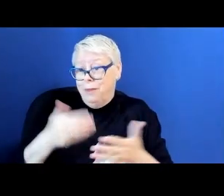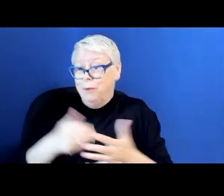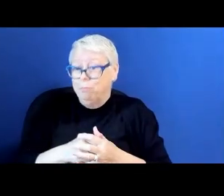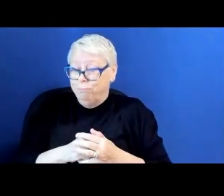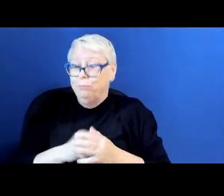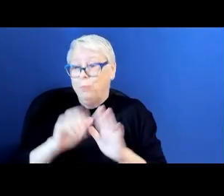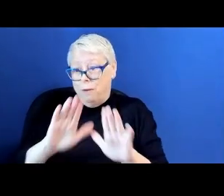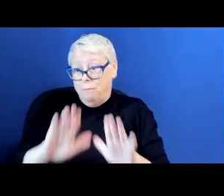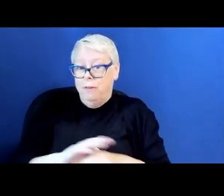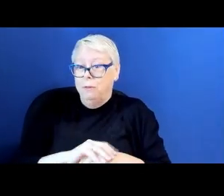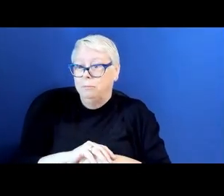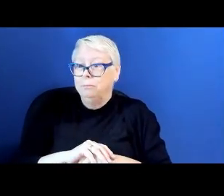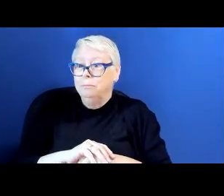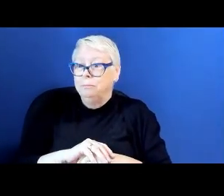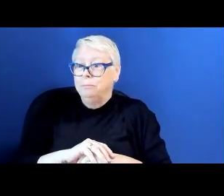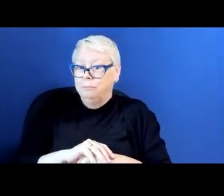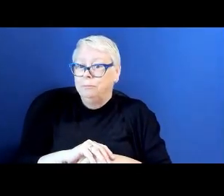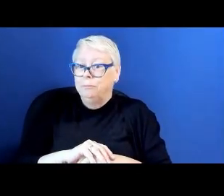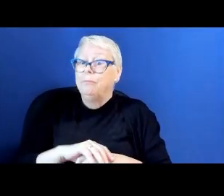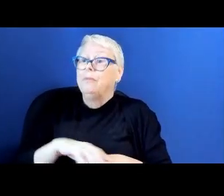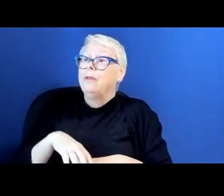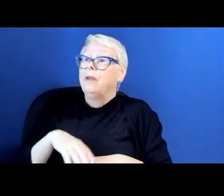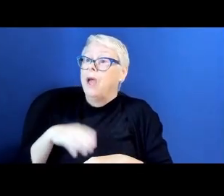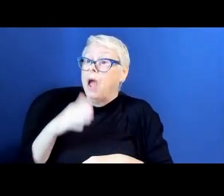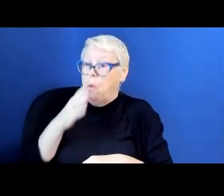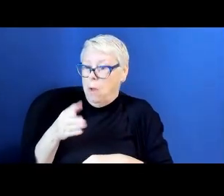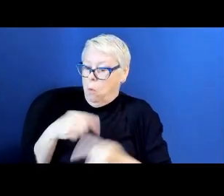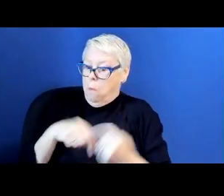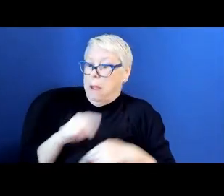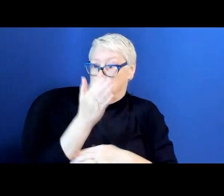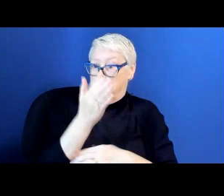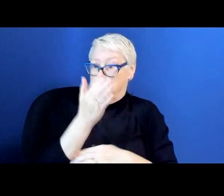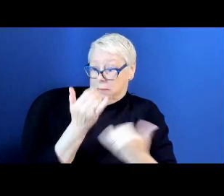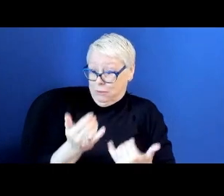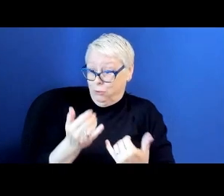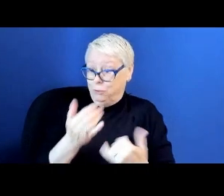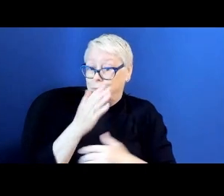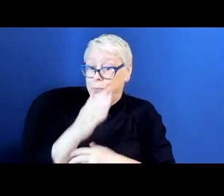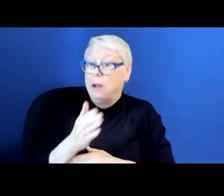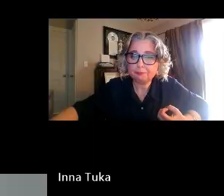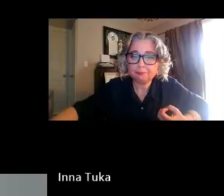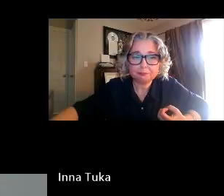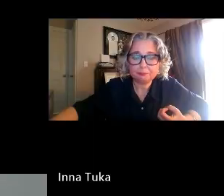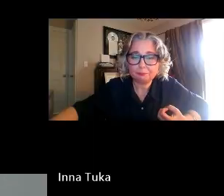Wonderful. I will be returning back to the presentation now.